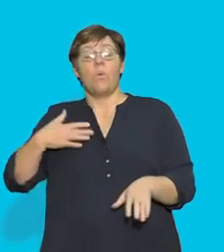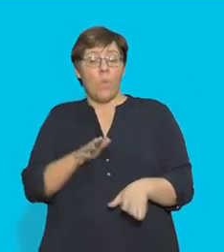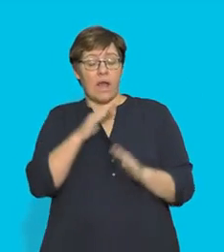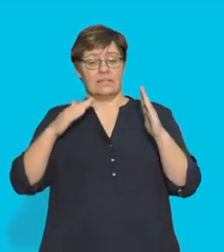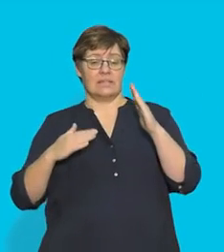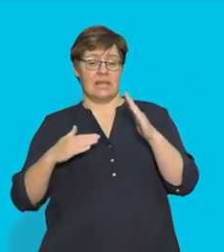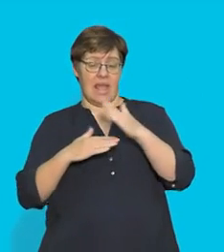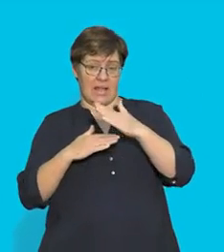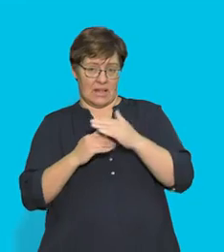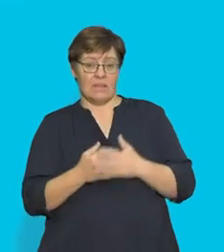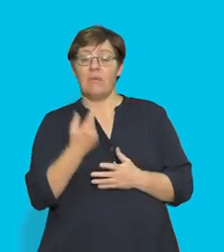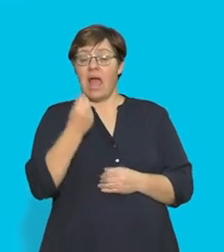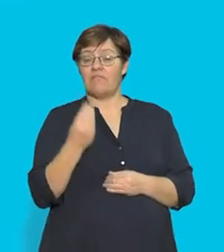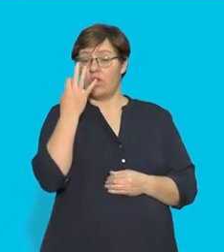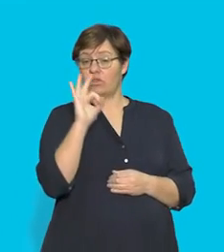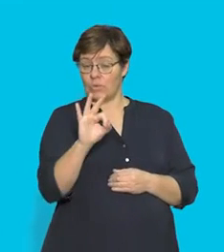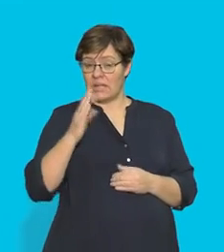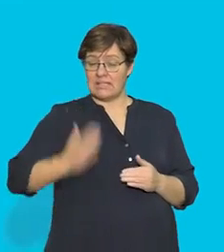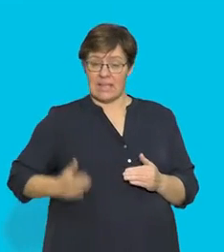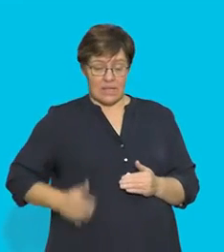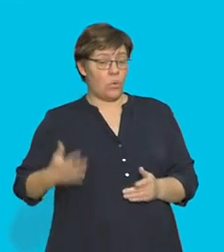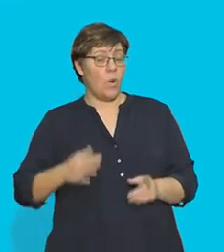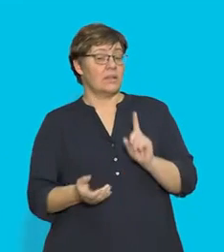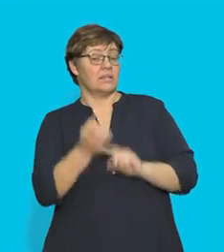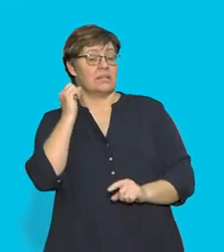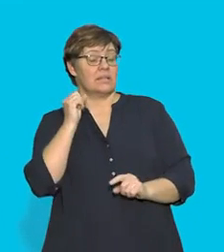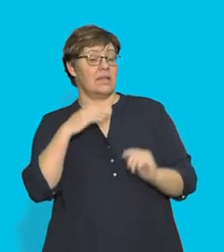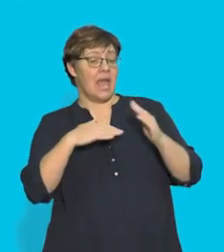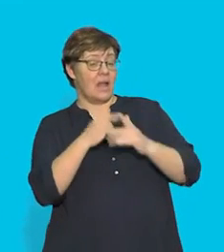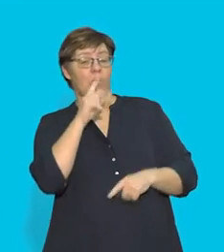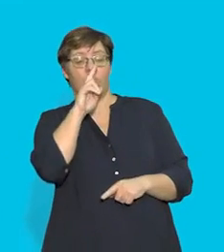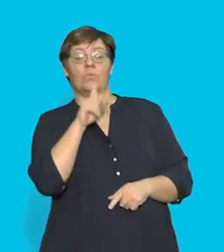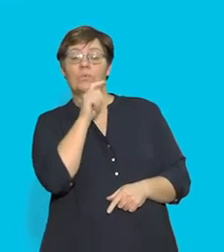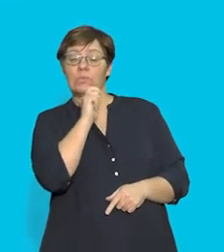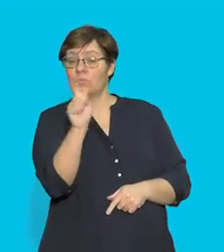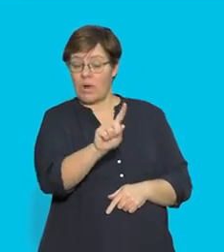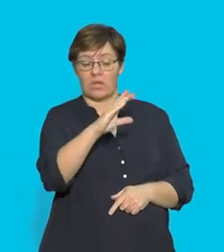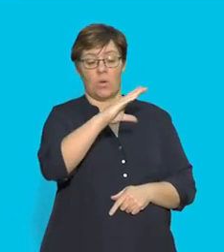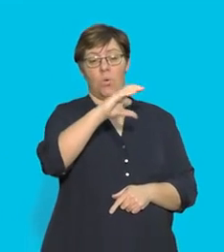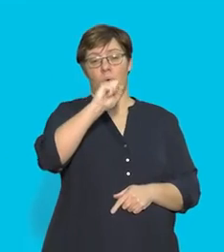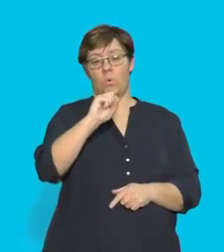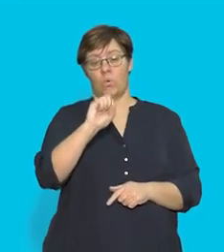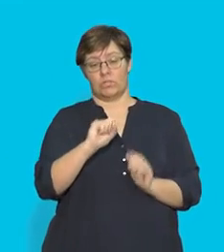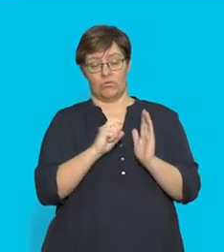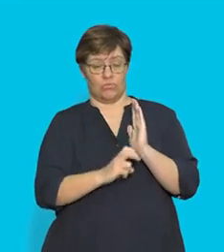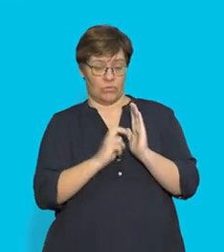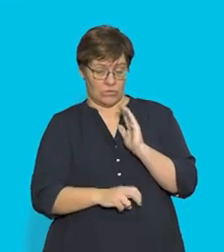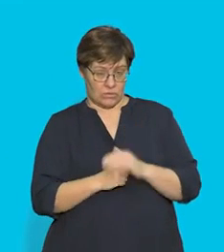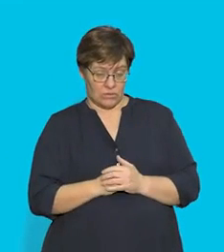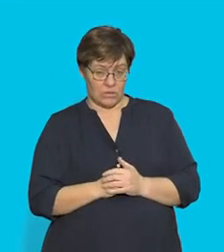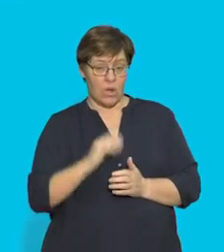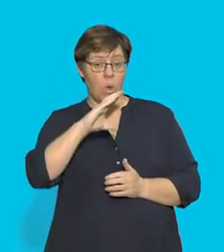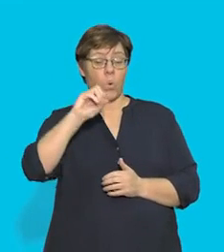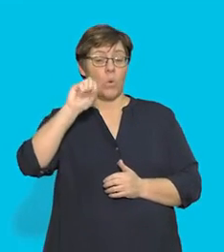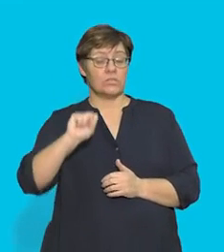angle. And we know anytime we have 3 sides and we're looking for an angle, we're going to use cos rule. And specifically, we're going to use